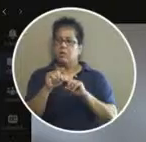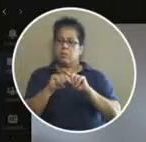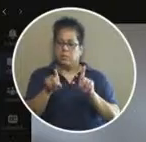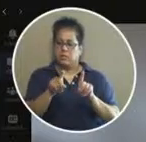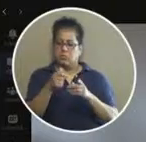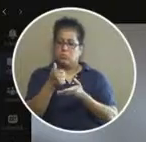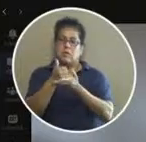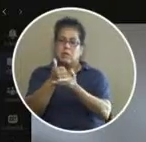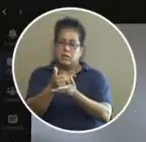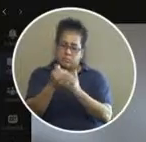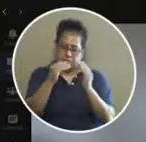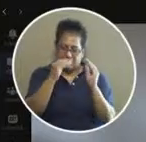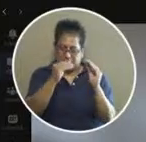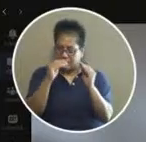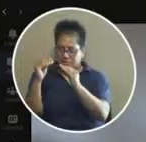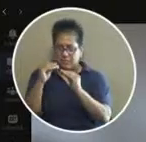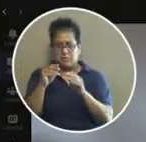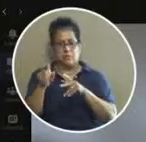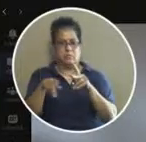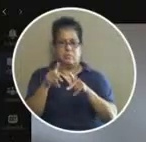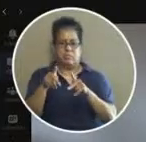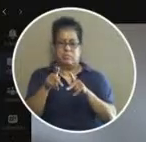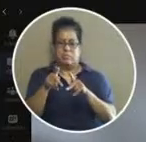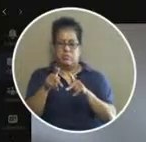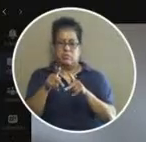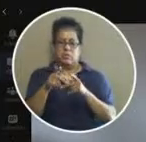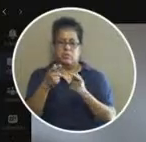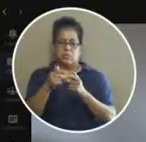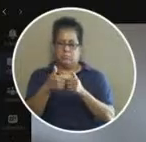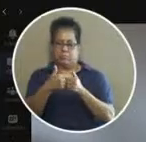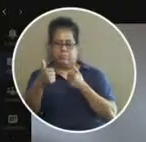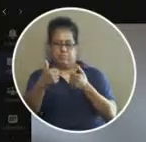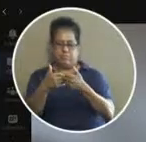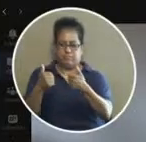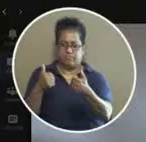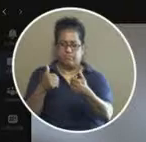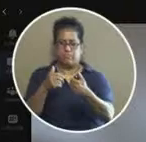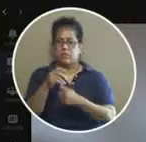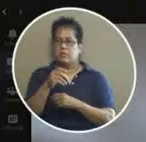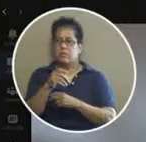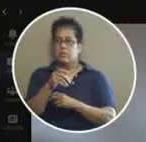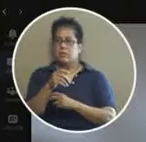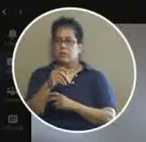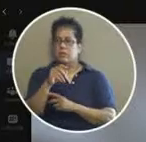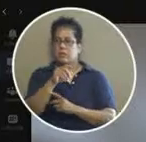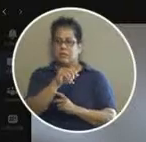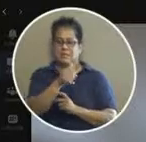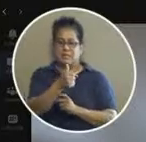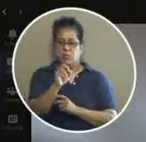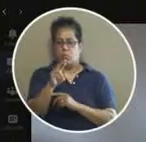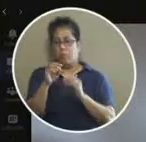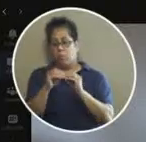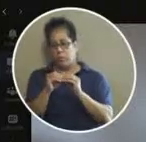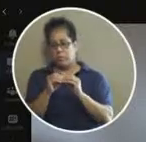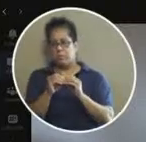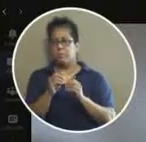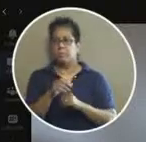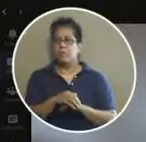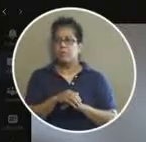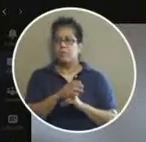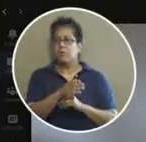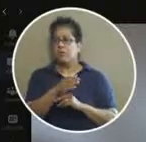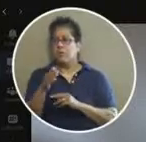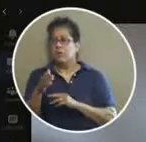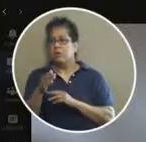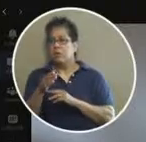to help and educate and get people to be away from the above the 10 or more. On